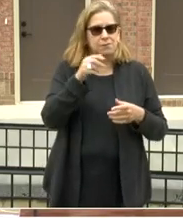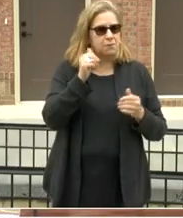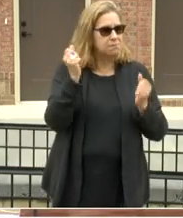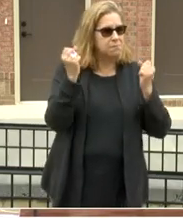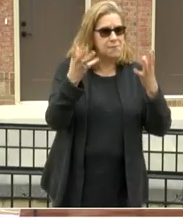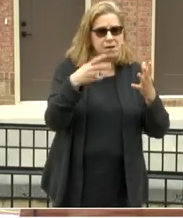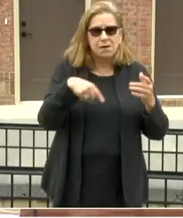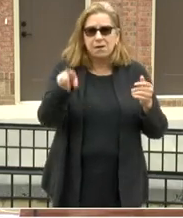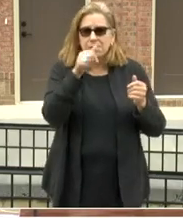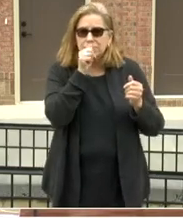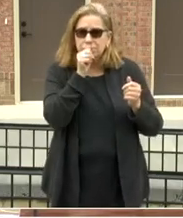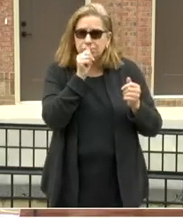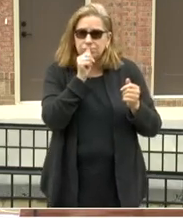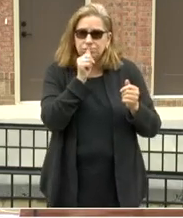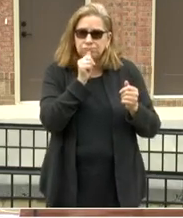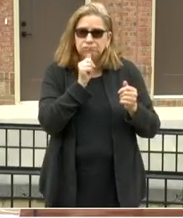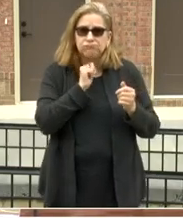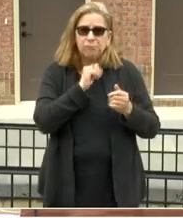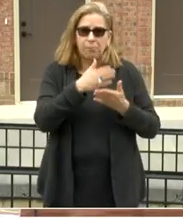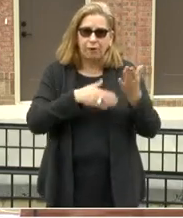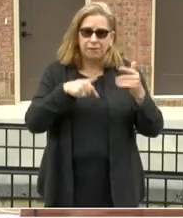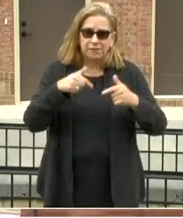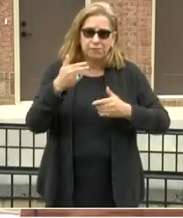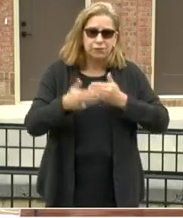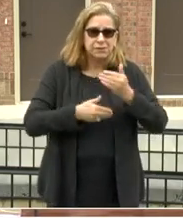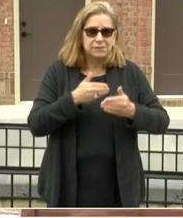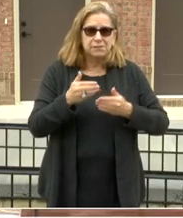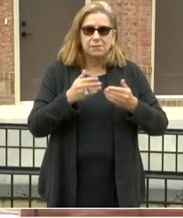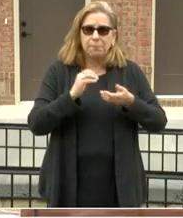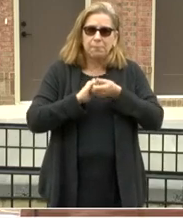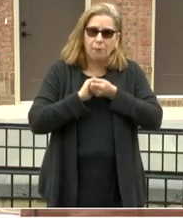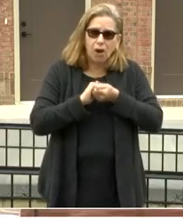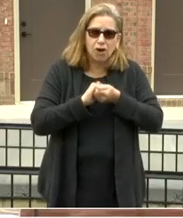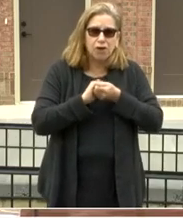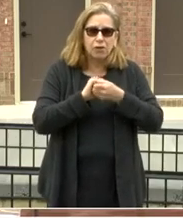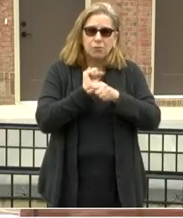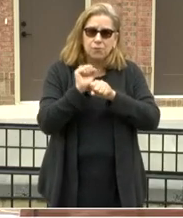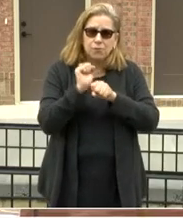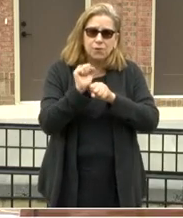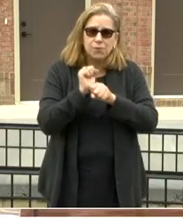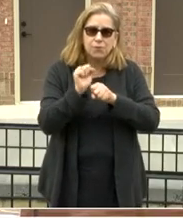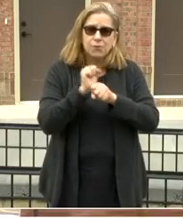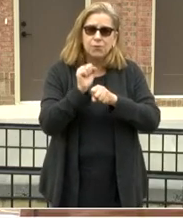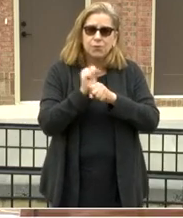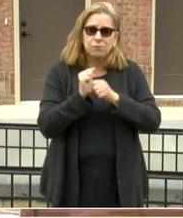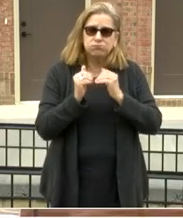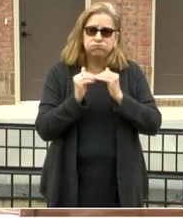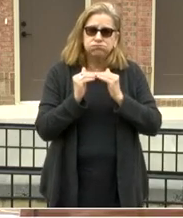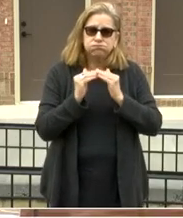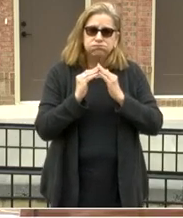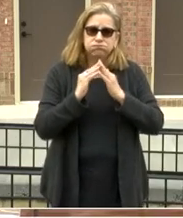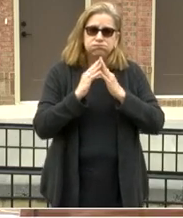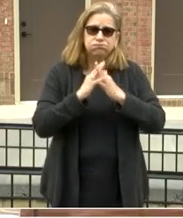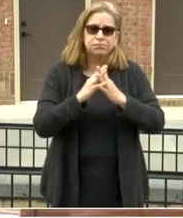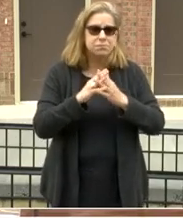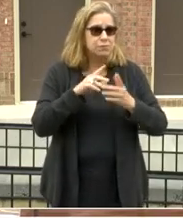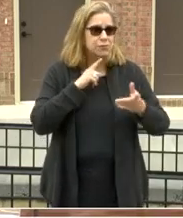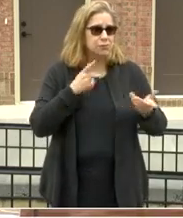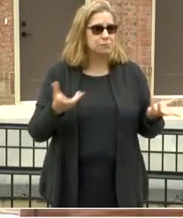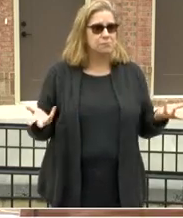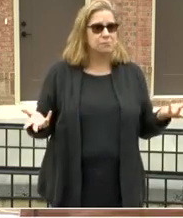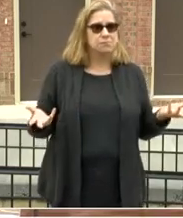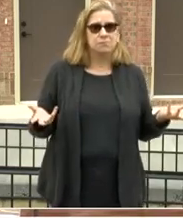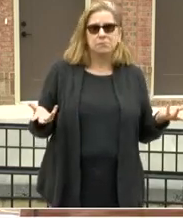patient and valued partners throughout this process and have helped us enormously. I have